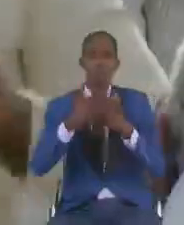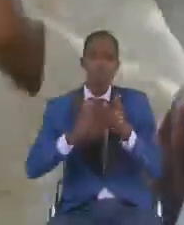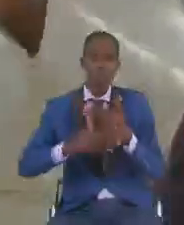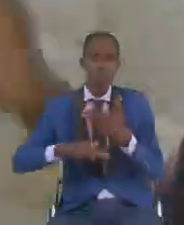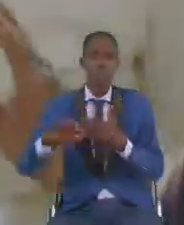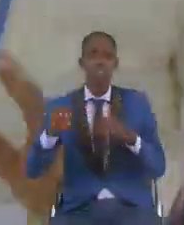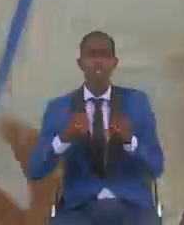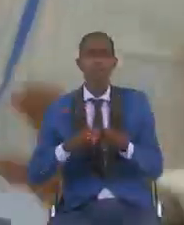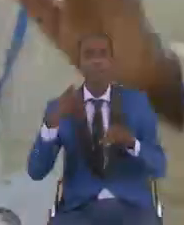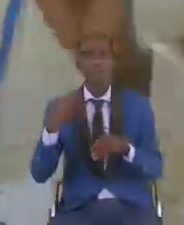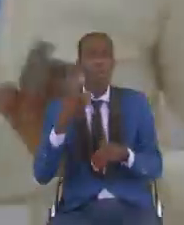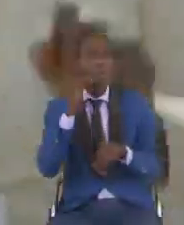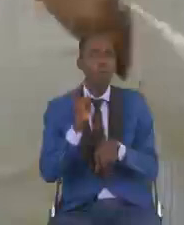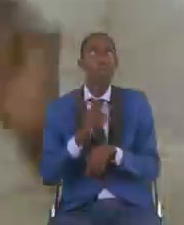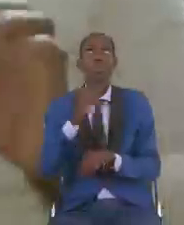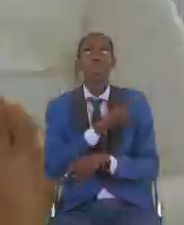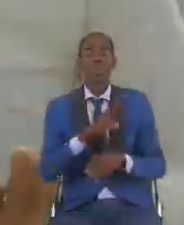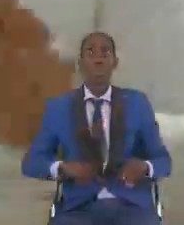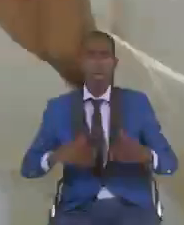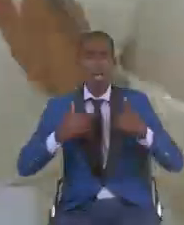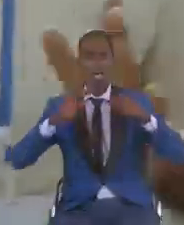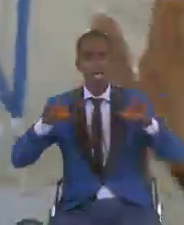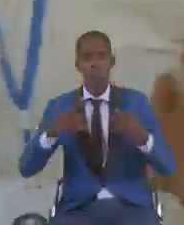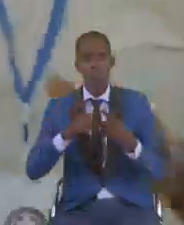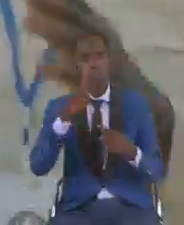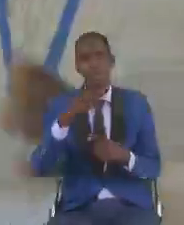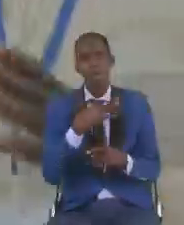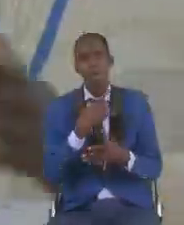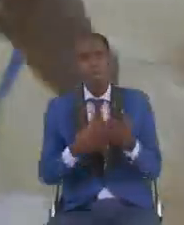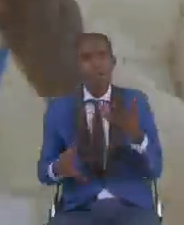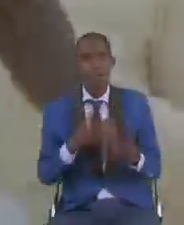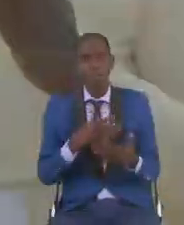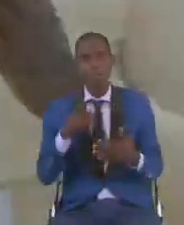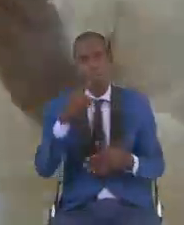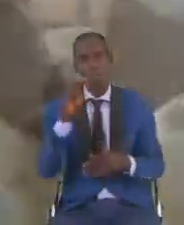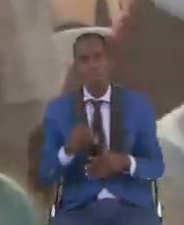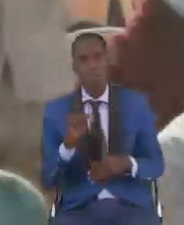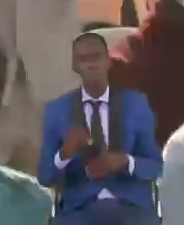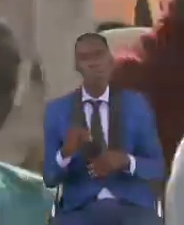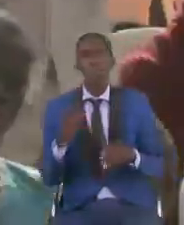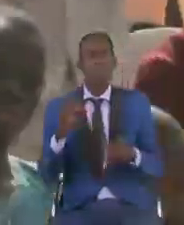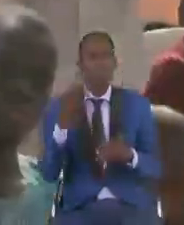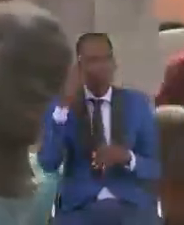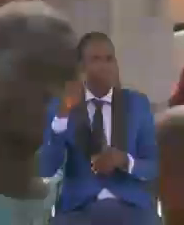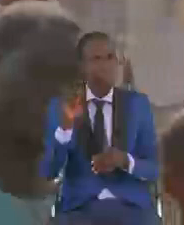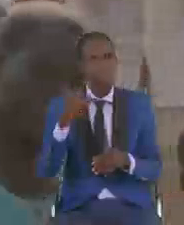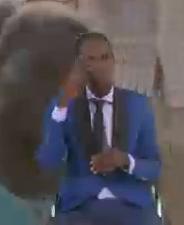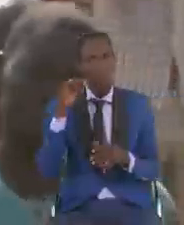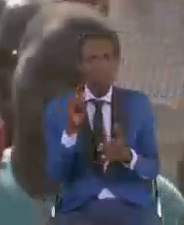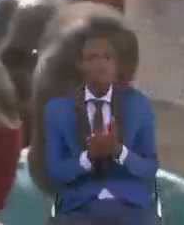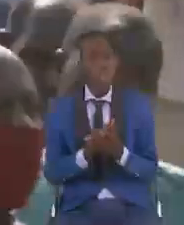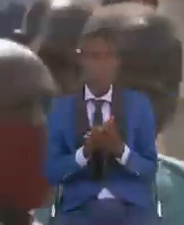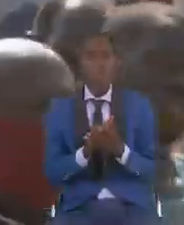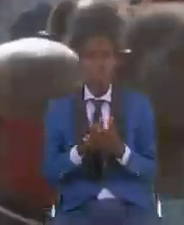even the assignment the Lord has given you. And whatever you need of the part of that gift, stir it up, stir it up, stir it